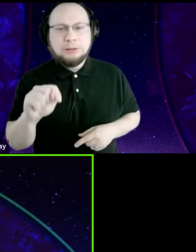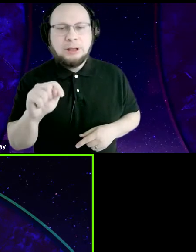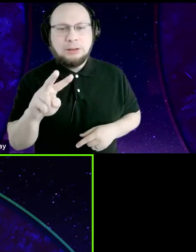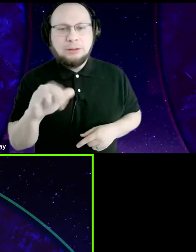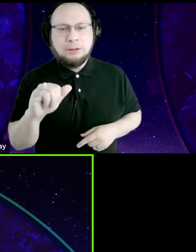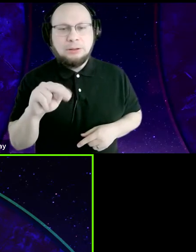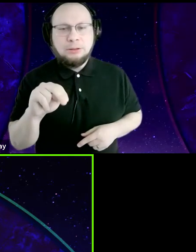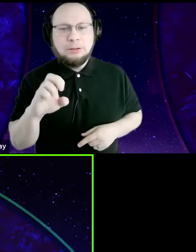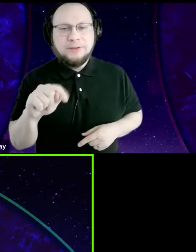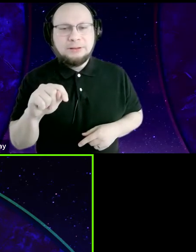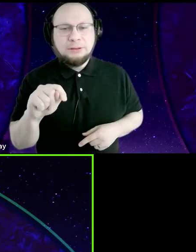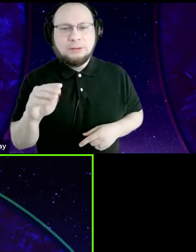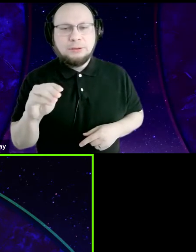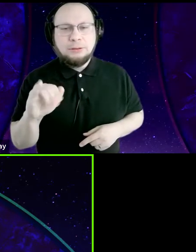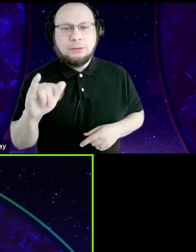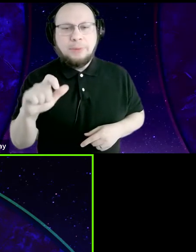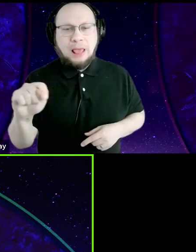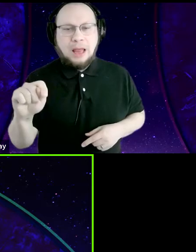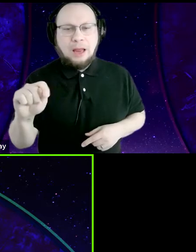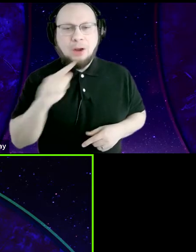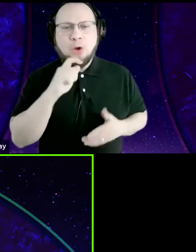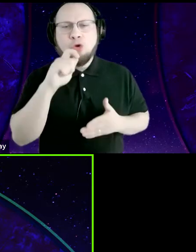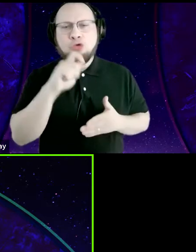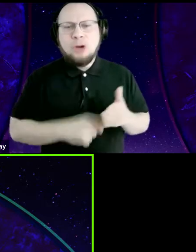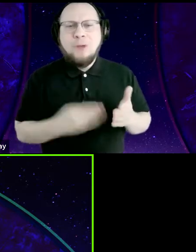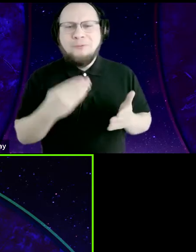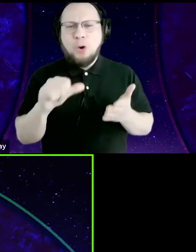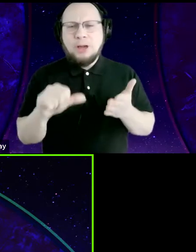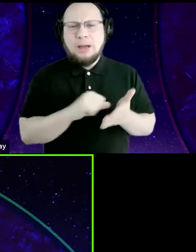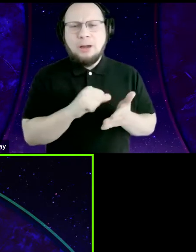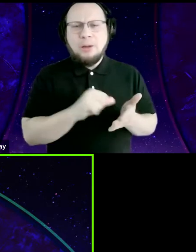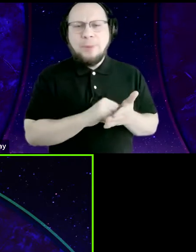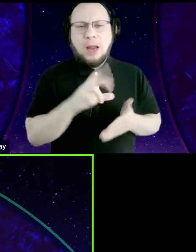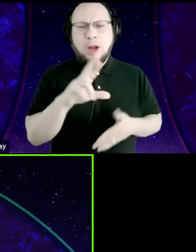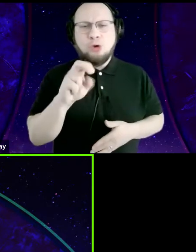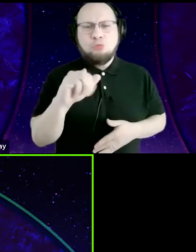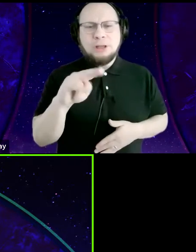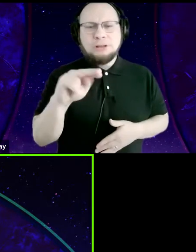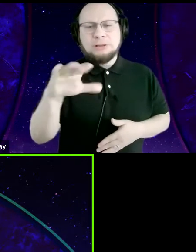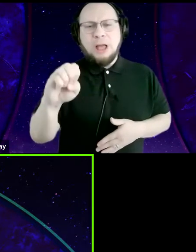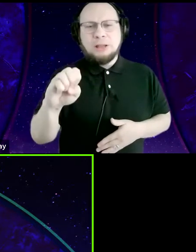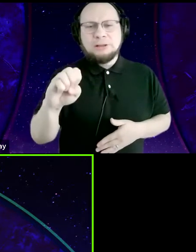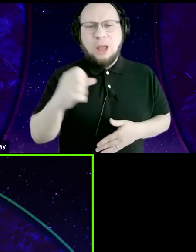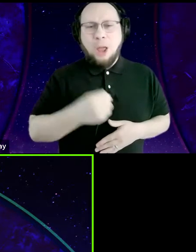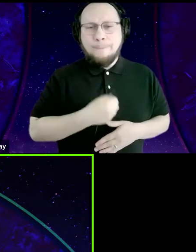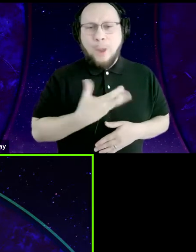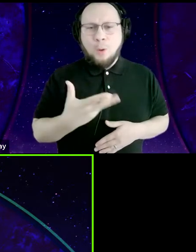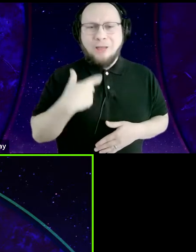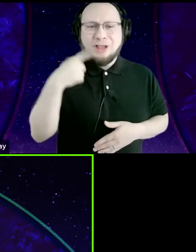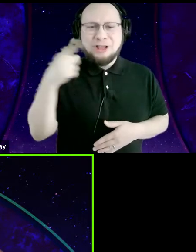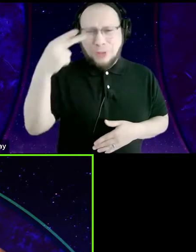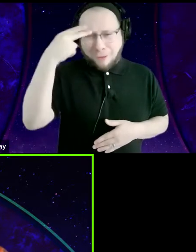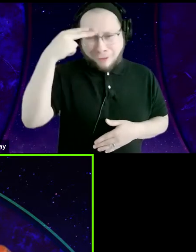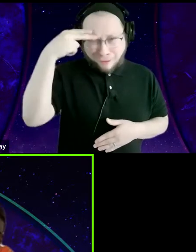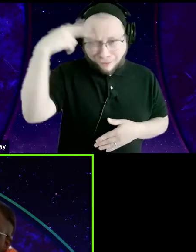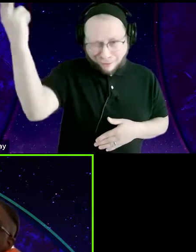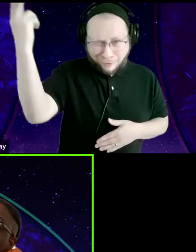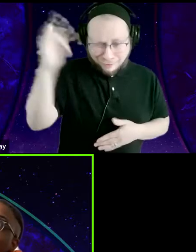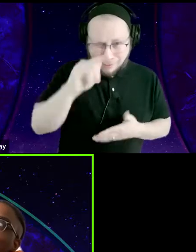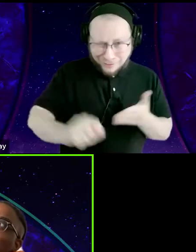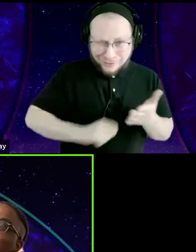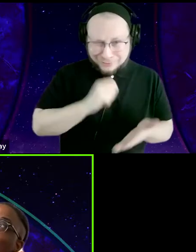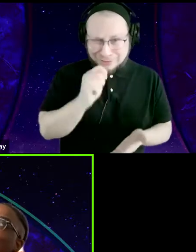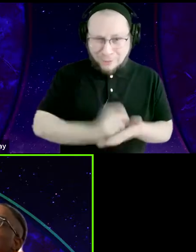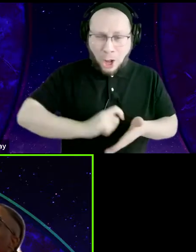the 14-page long Renaissance poem. I think she was seriously tripping on drugs. You know, all I could see from where I stood were three